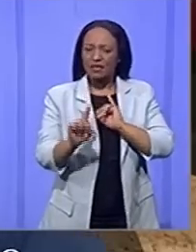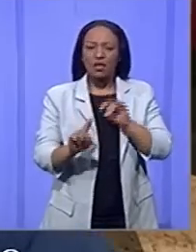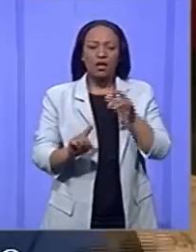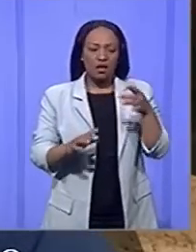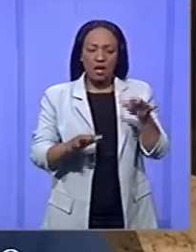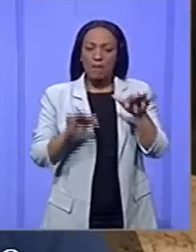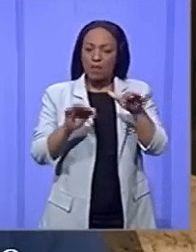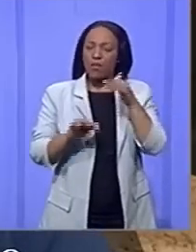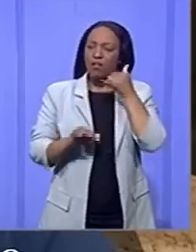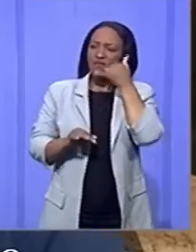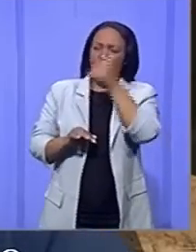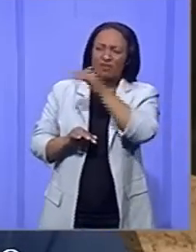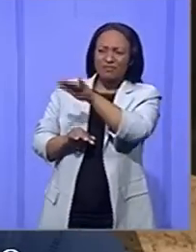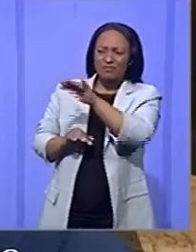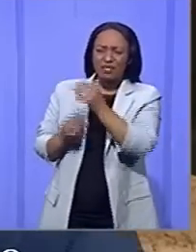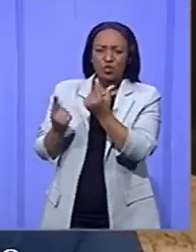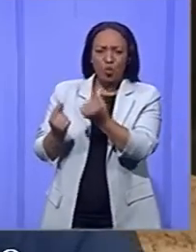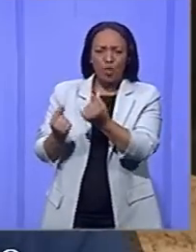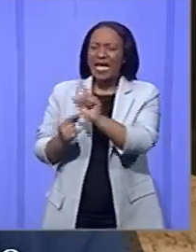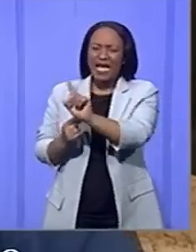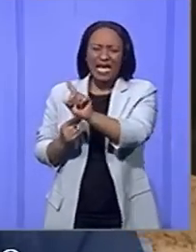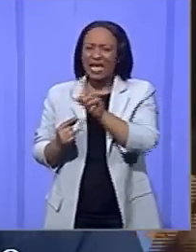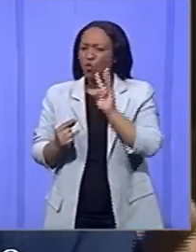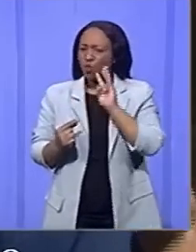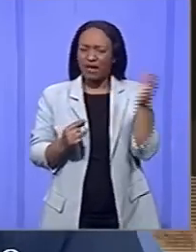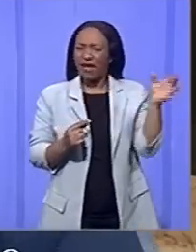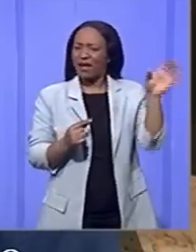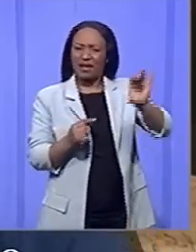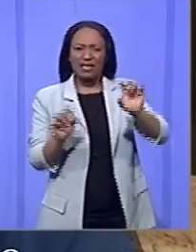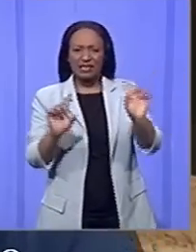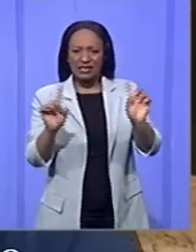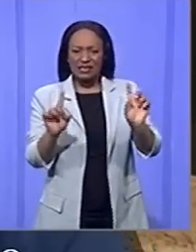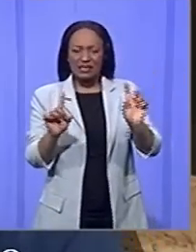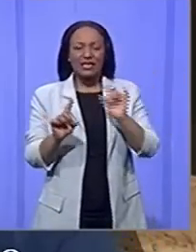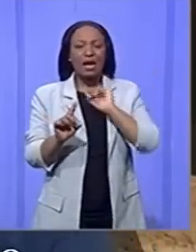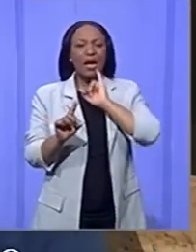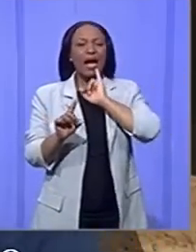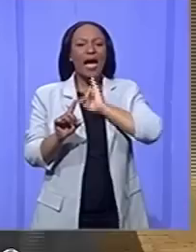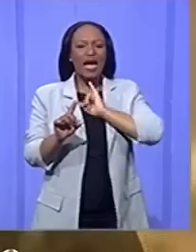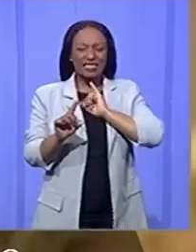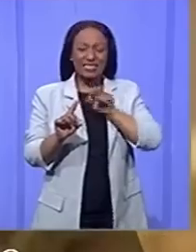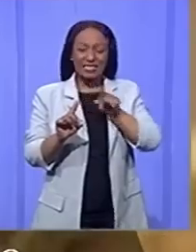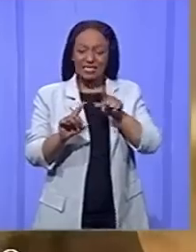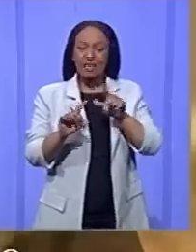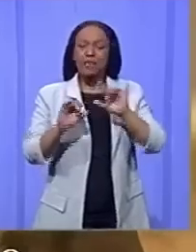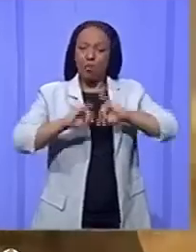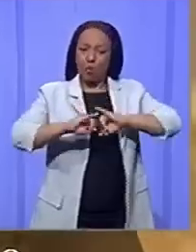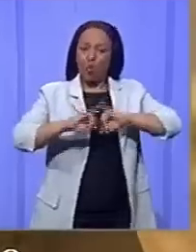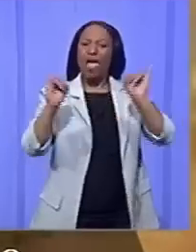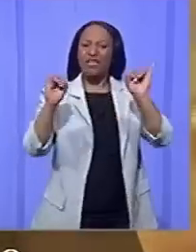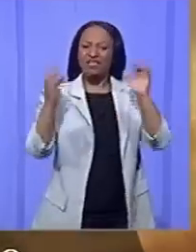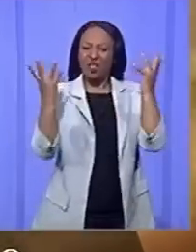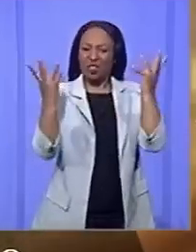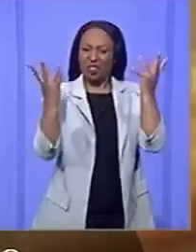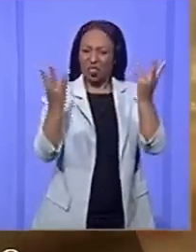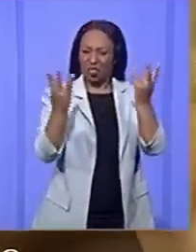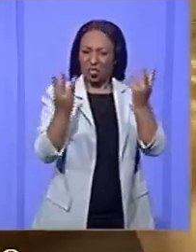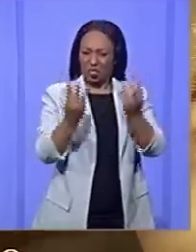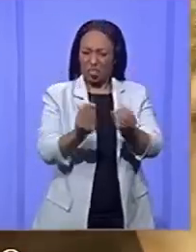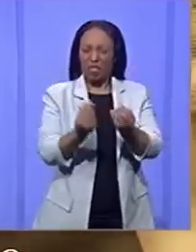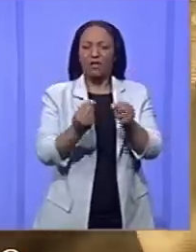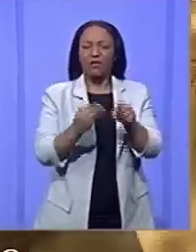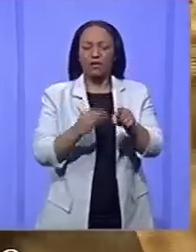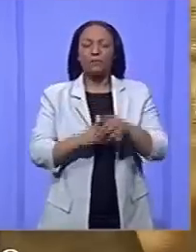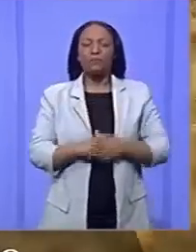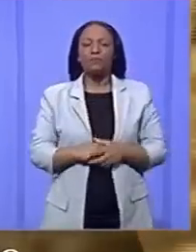ba roska ba wa ileka. Ice e wana kwa o isang yona temo ile gore itlo go ba tša ona. Tshenyo yeo balemi ba itemogetše go yona